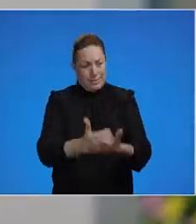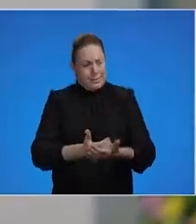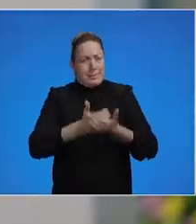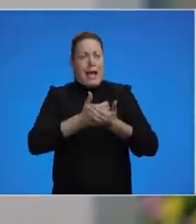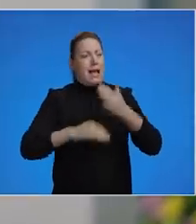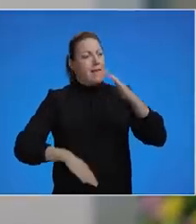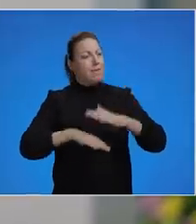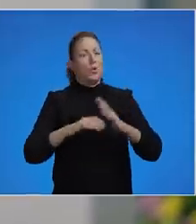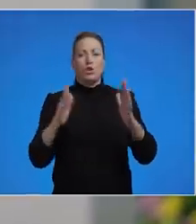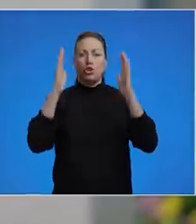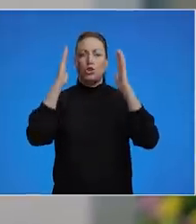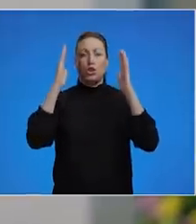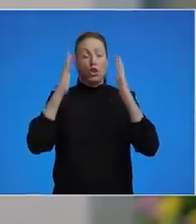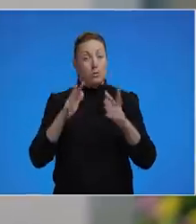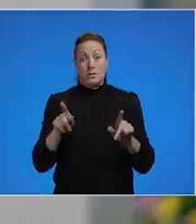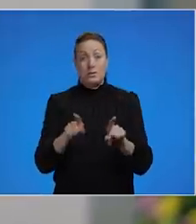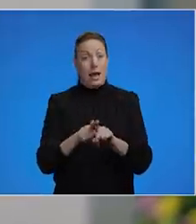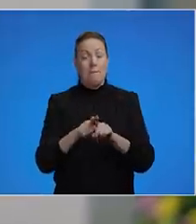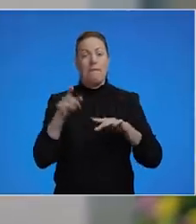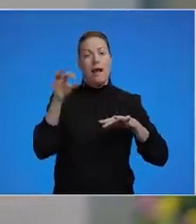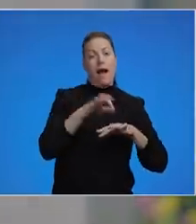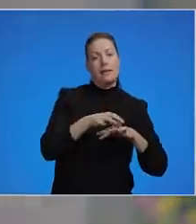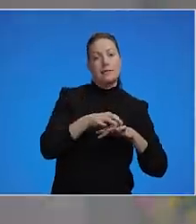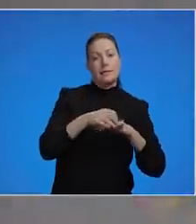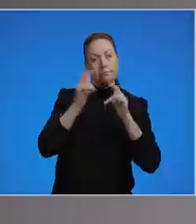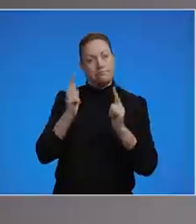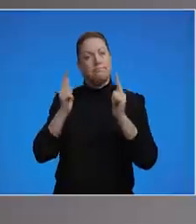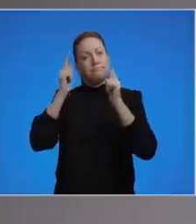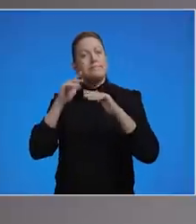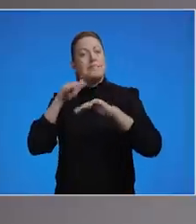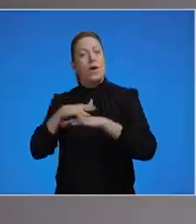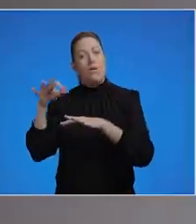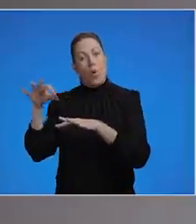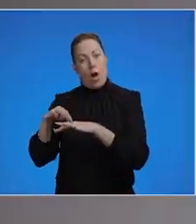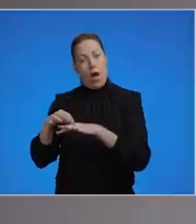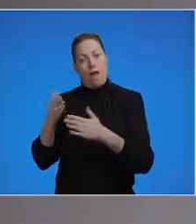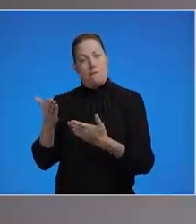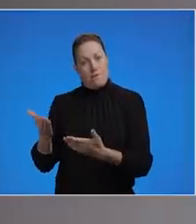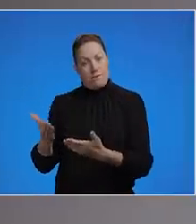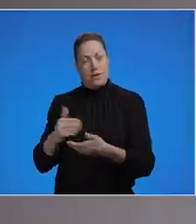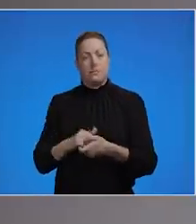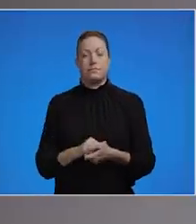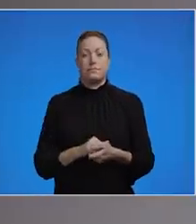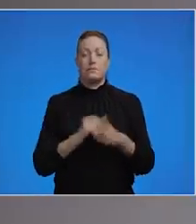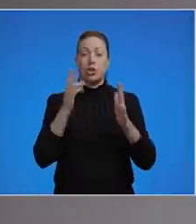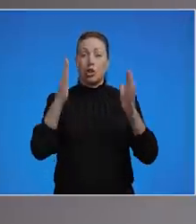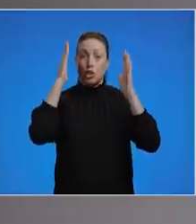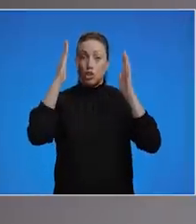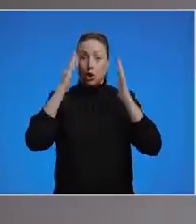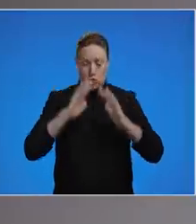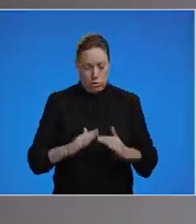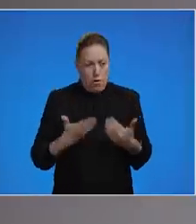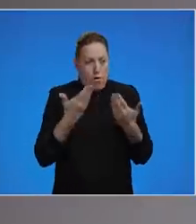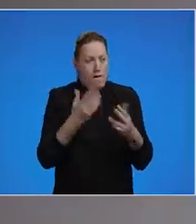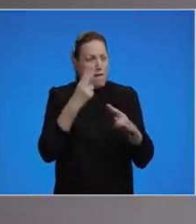is a husband the head of his wife. And as the church submits to Christ, so